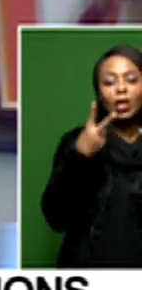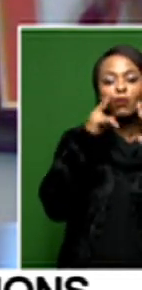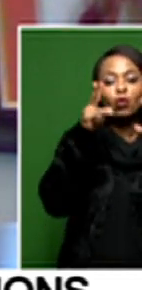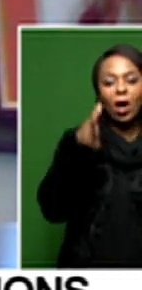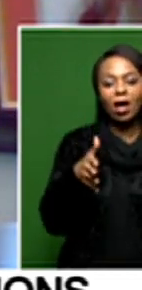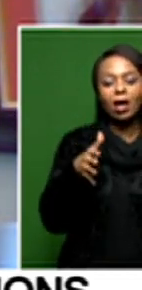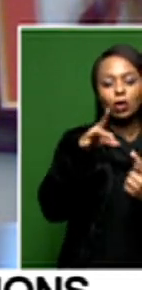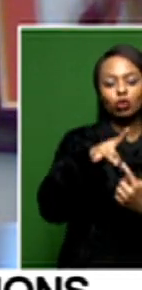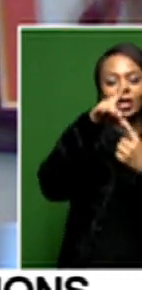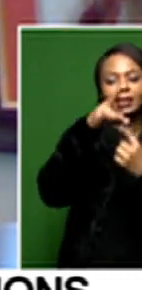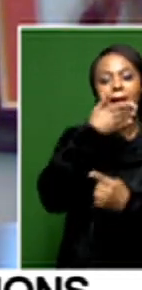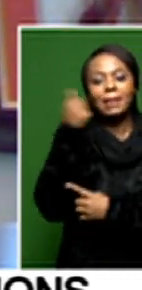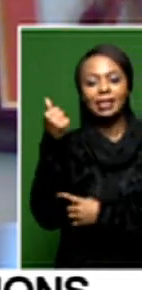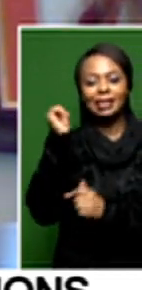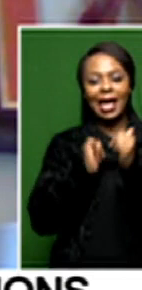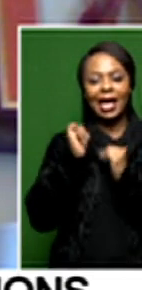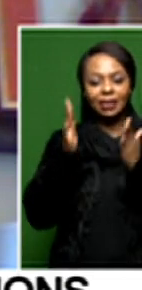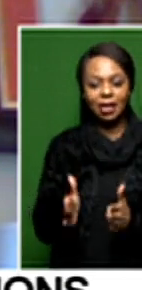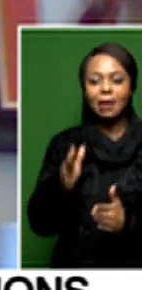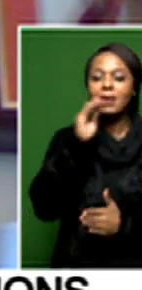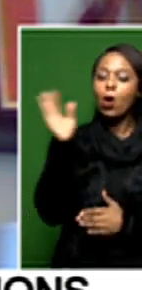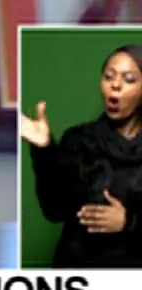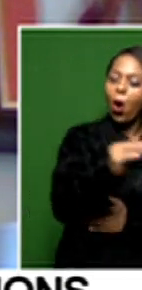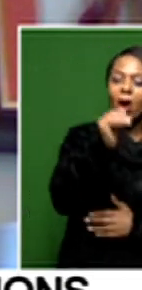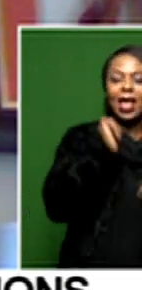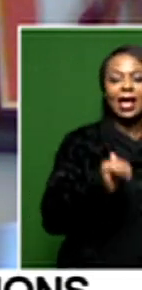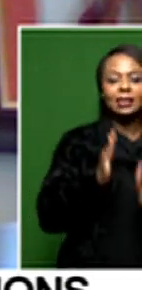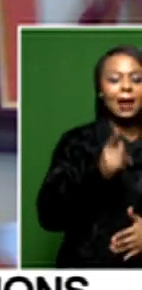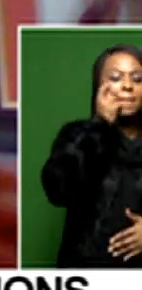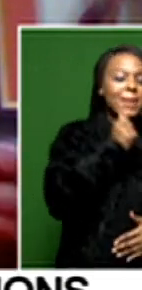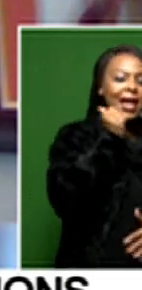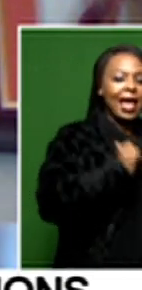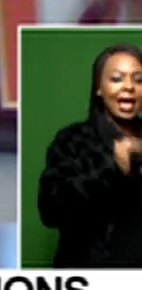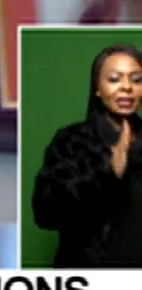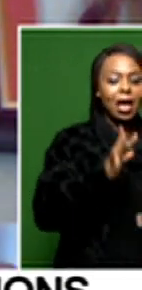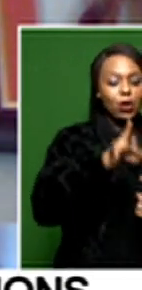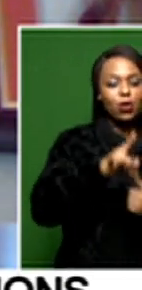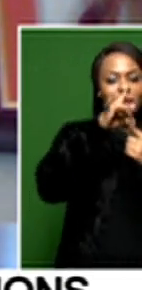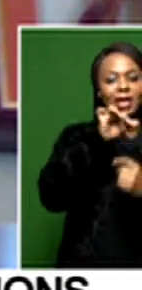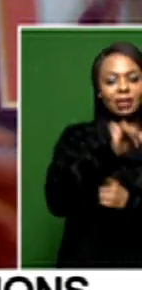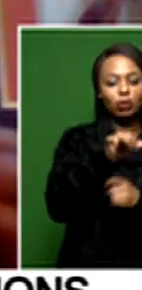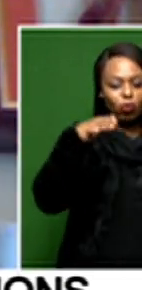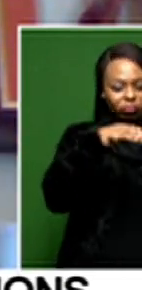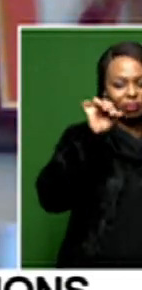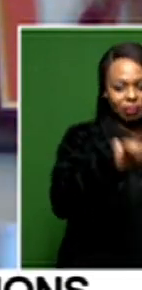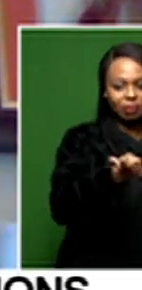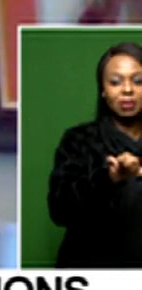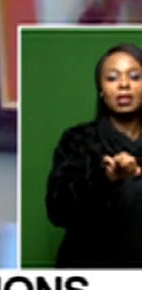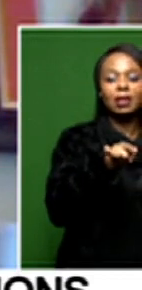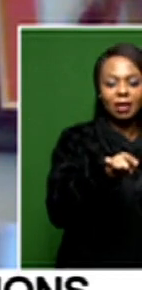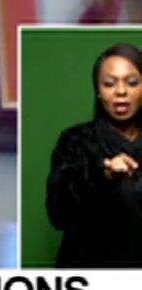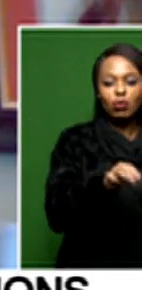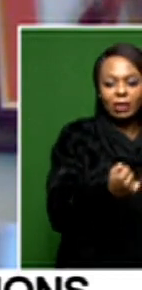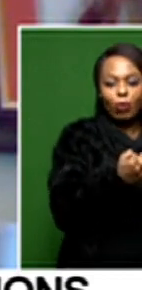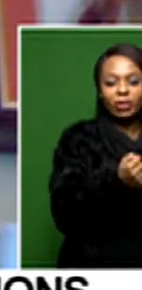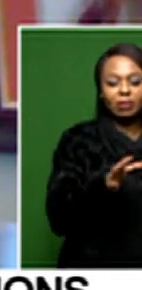choice, best actor, meaning all the actors, the male actors that are nominated in your villain, in your lead, in your supporting, in